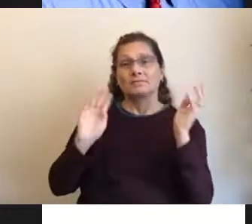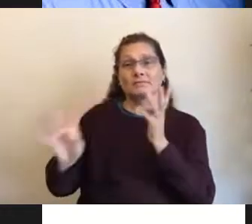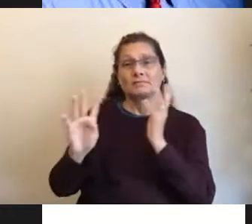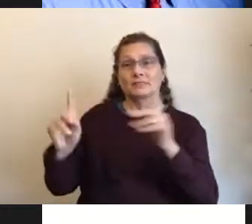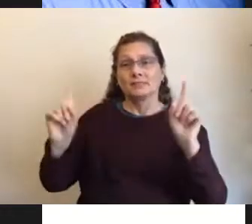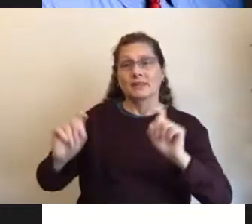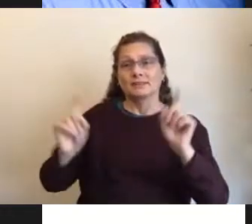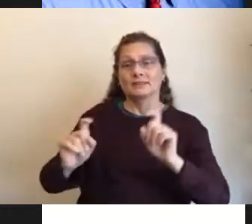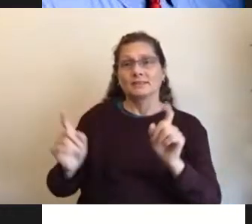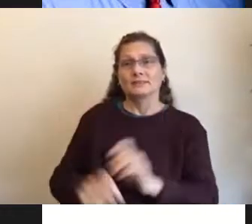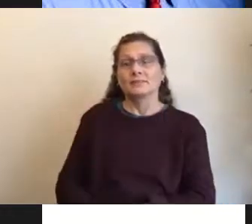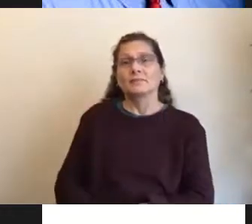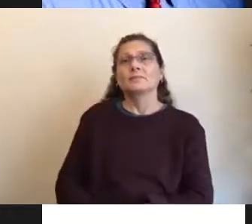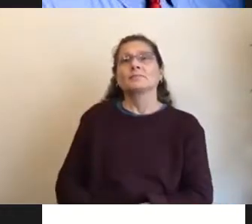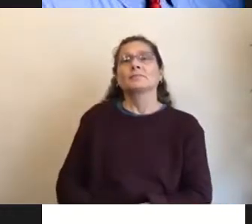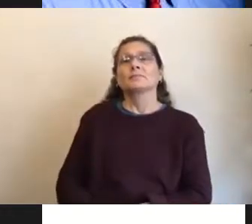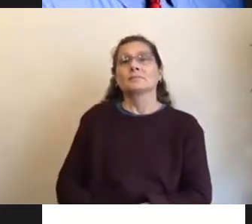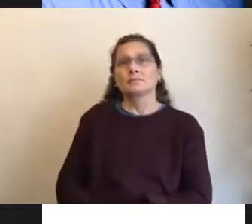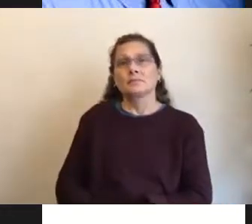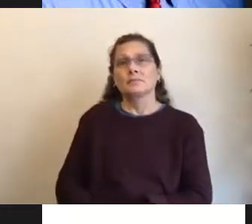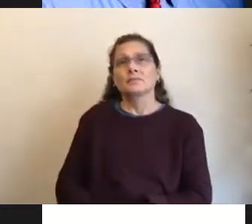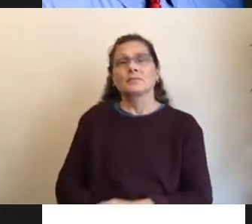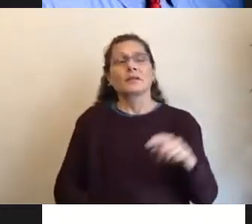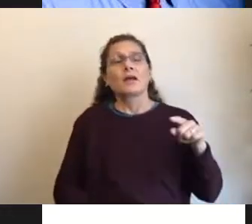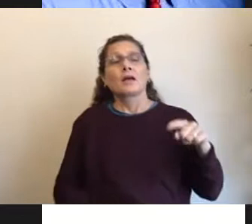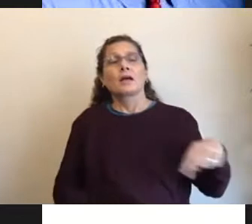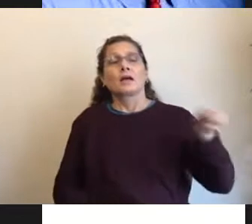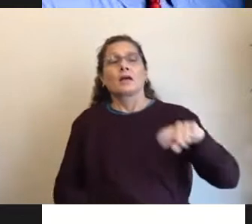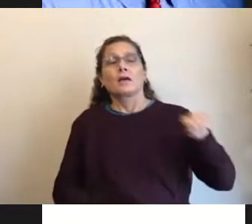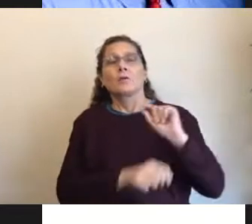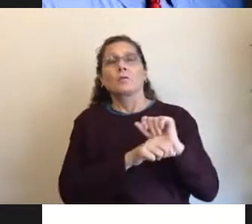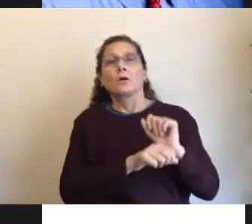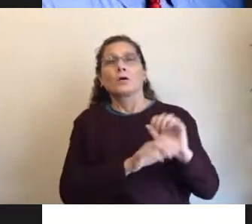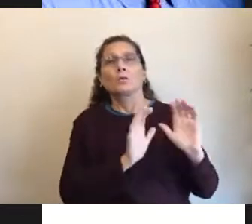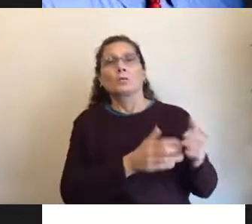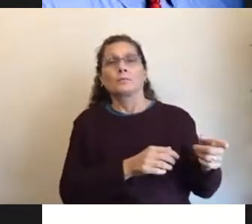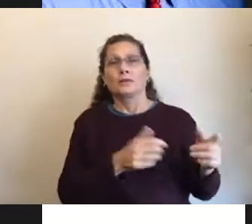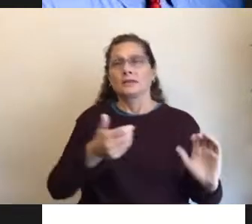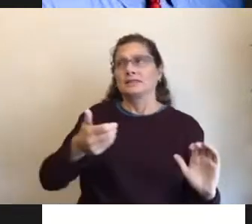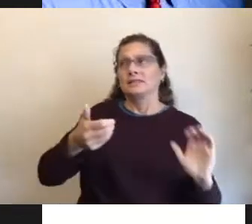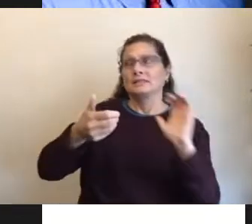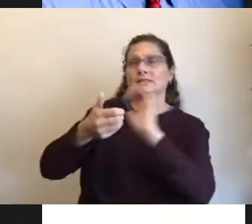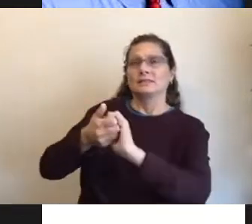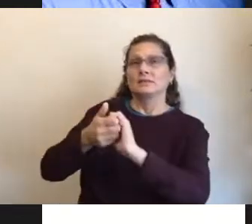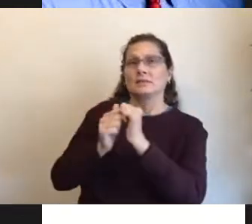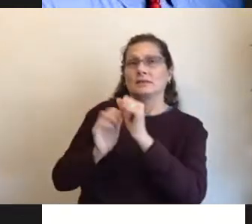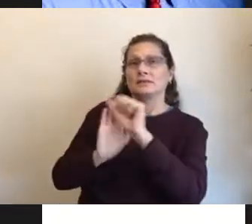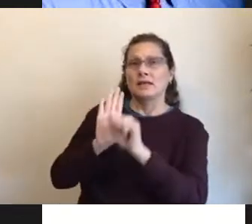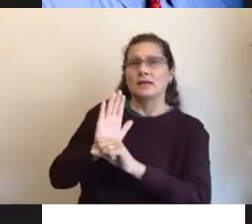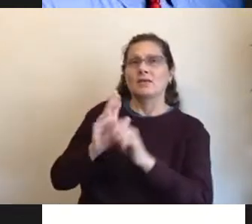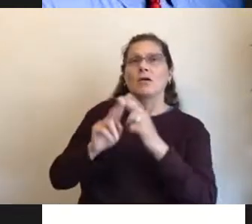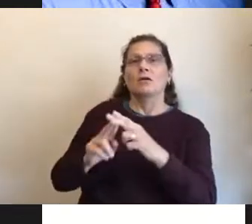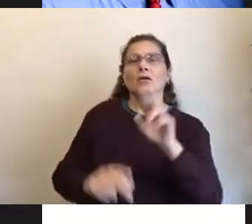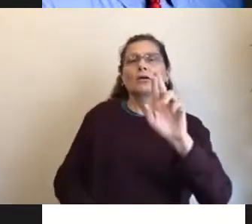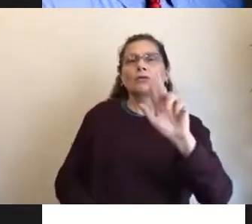county that's working with the state on rapid tests, both the rapid PCR tests which are the kind of standard